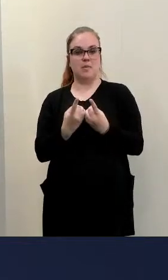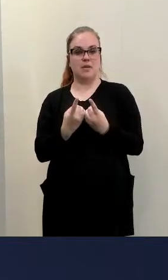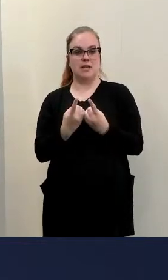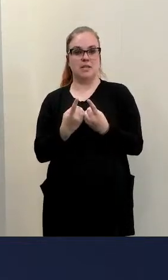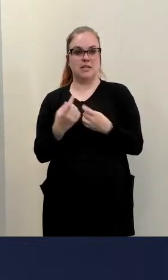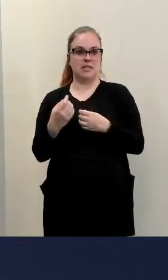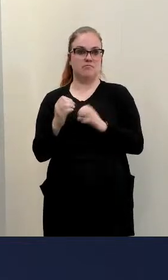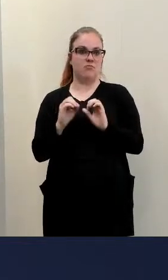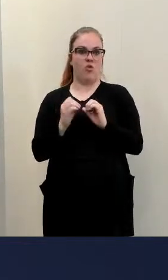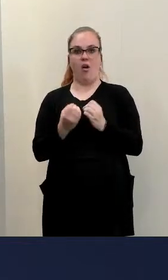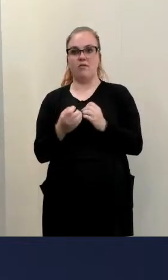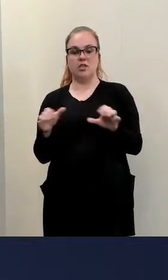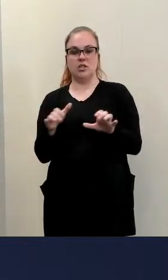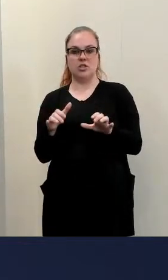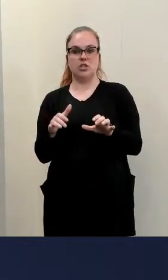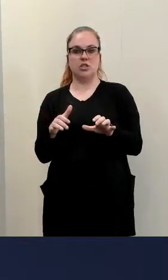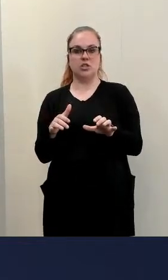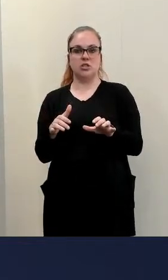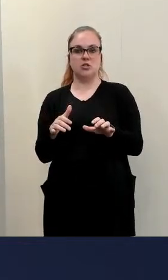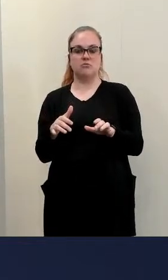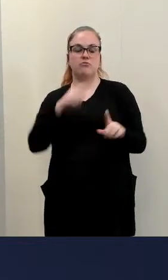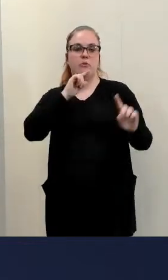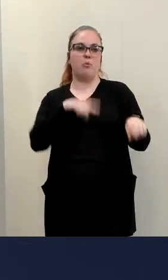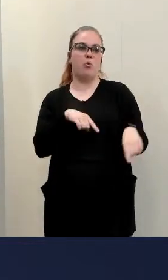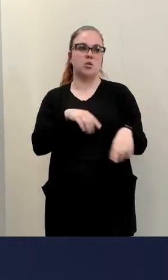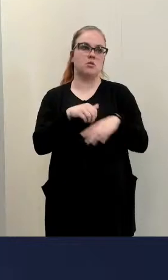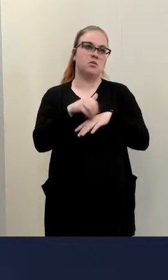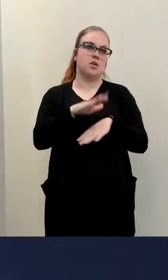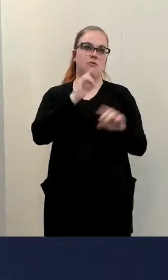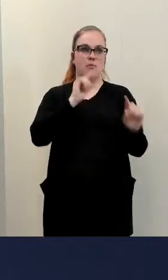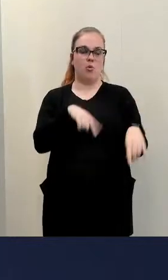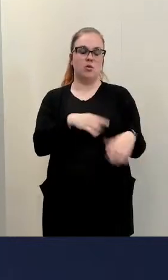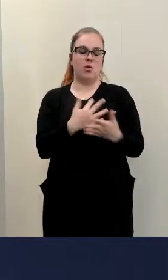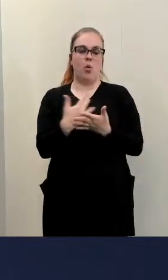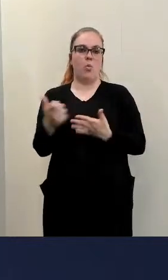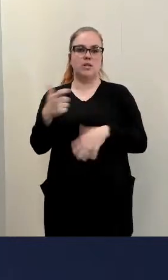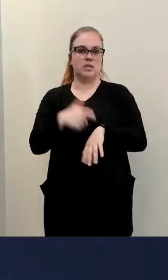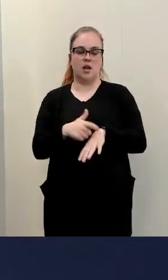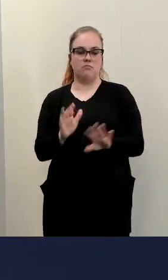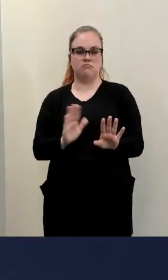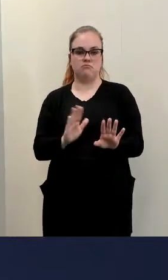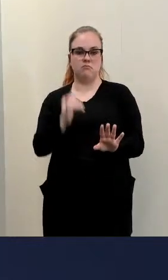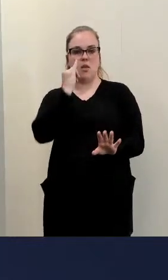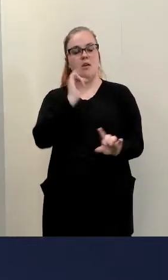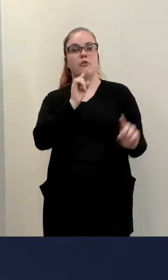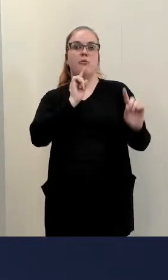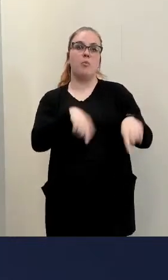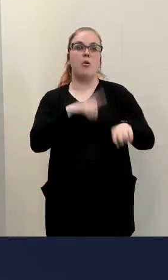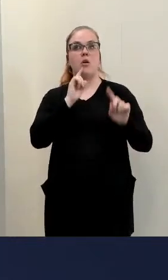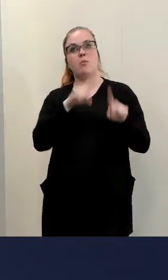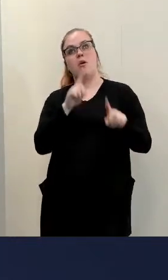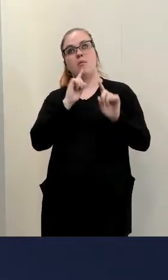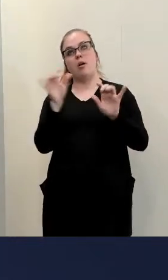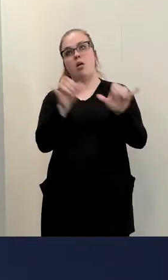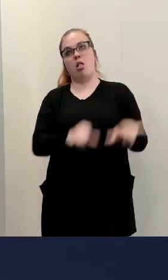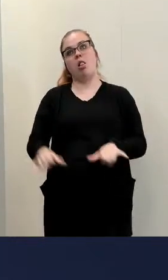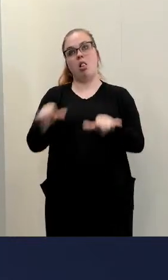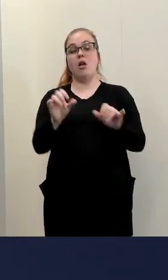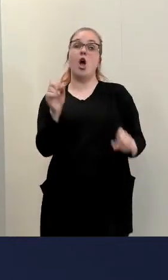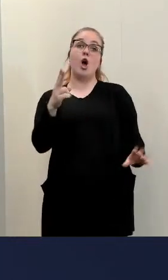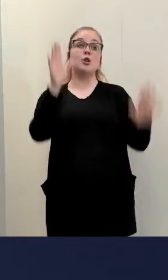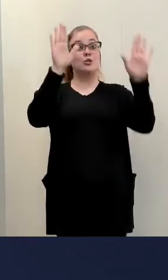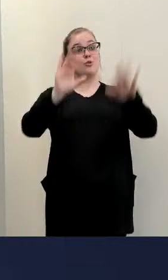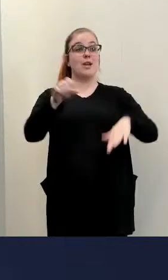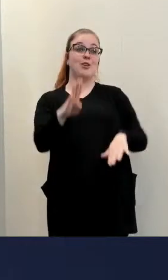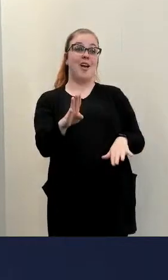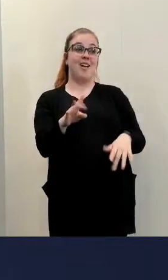our offices to do reports just to issue reports. That's a waste of time. If we just do a report, issue a report, and then we walk away and say, that was a great